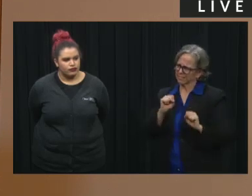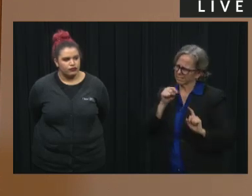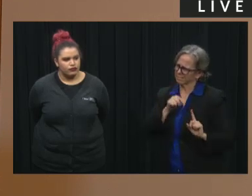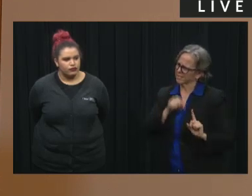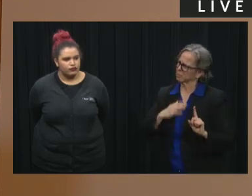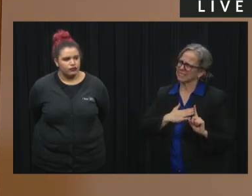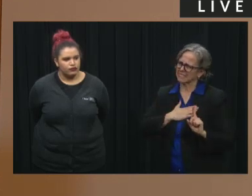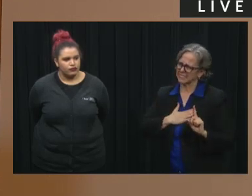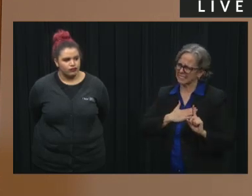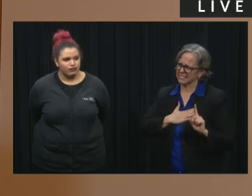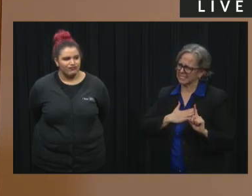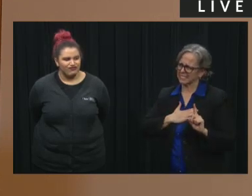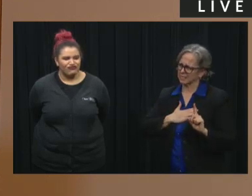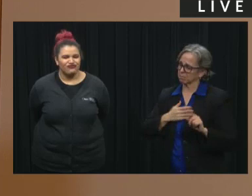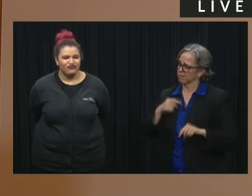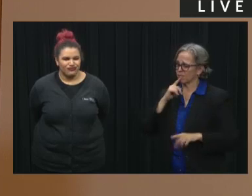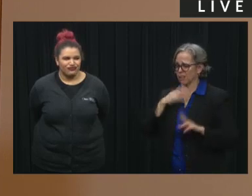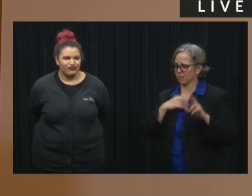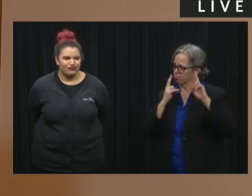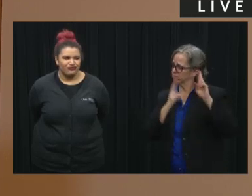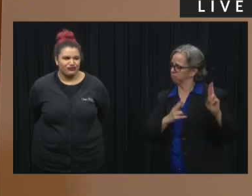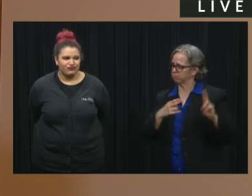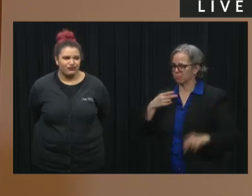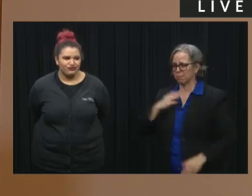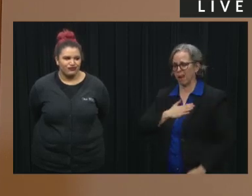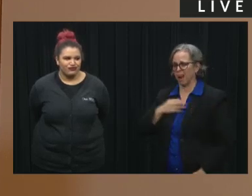heroes. Thank you so much. Thank you.